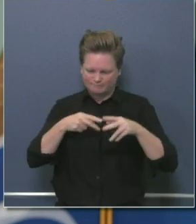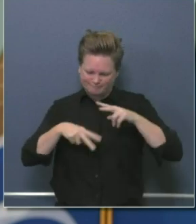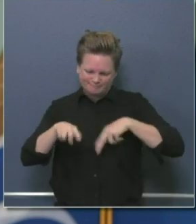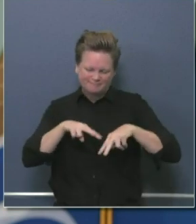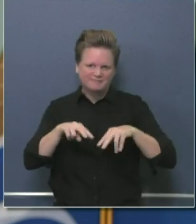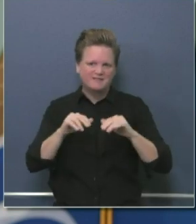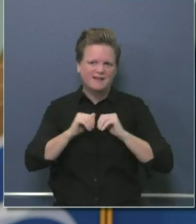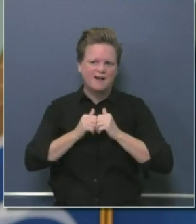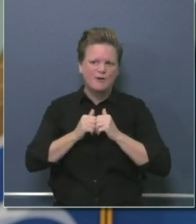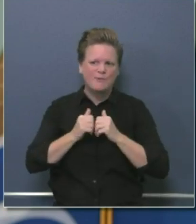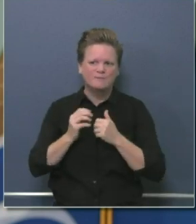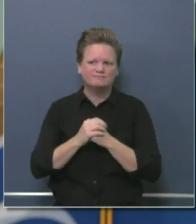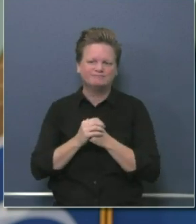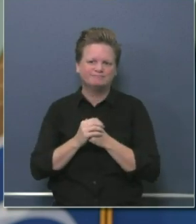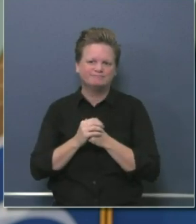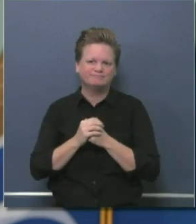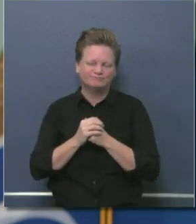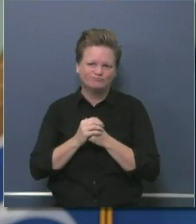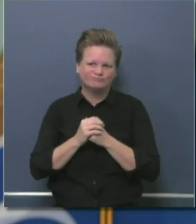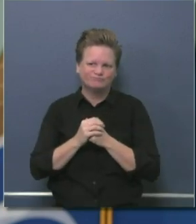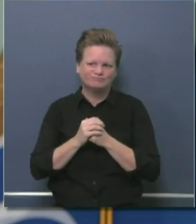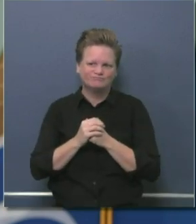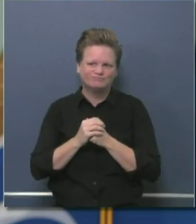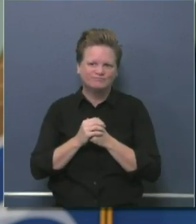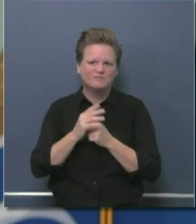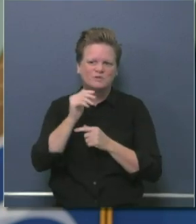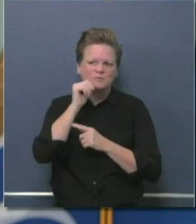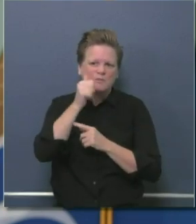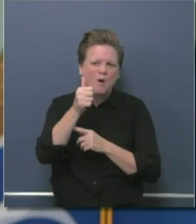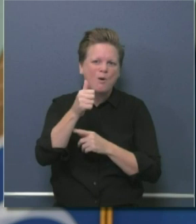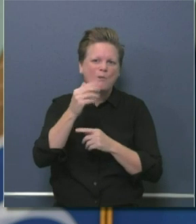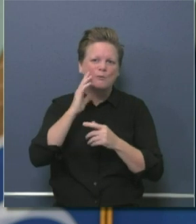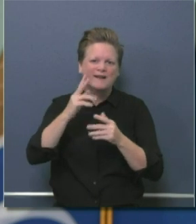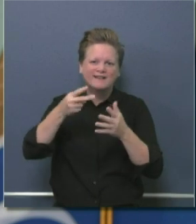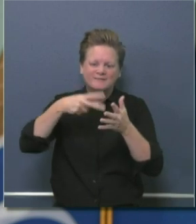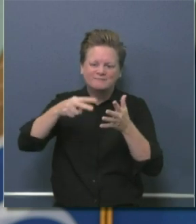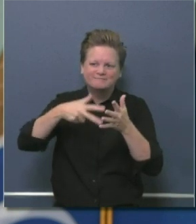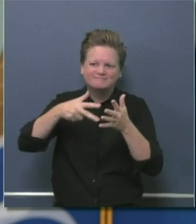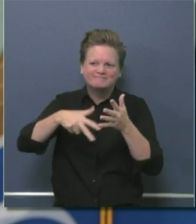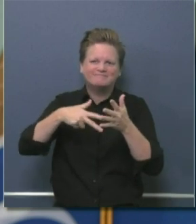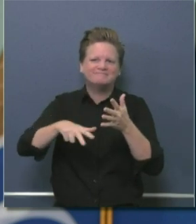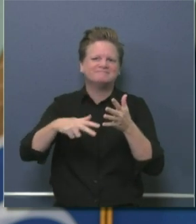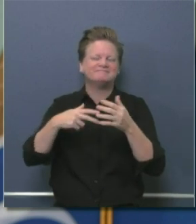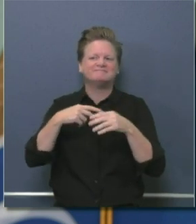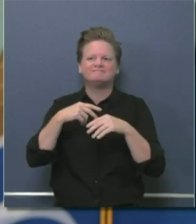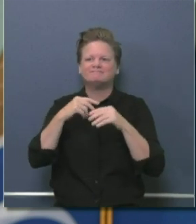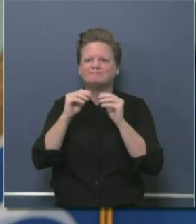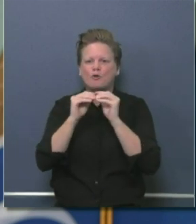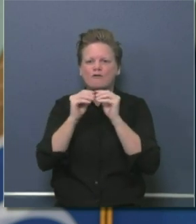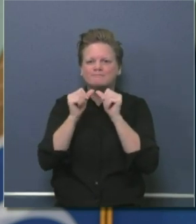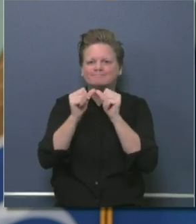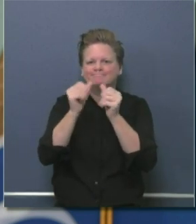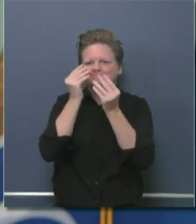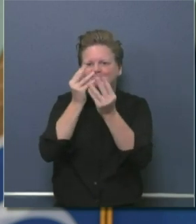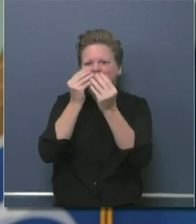days and many weeks and months ahead. Happy to answer questions. Rachel Bluth, Kaiser Health News.